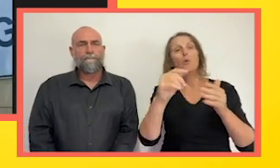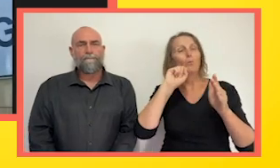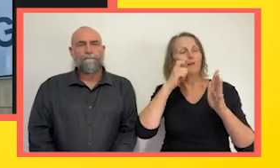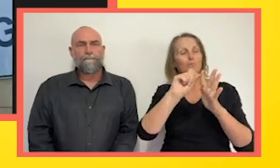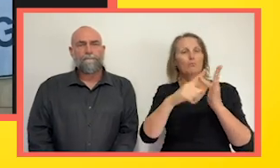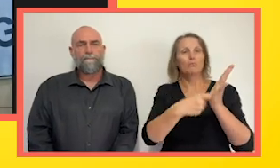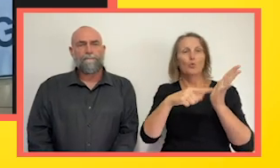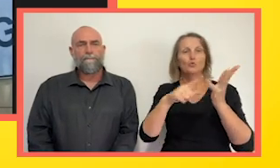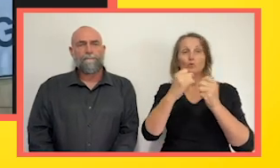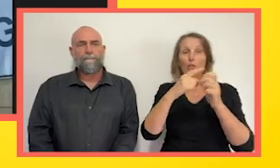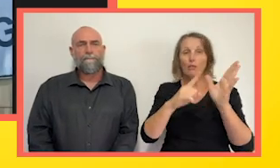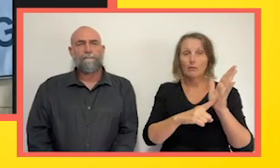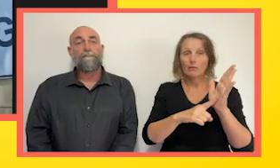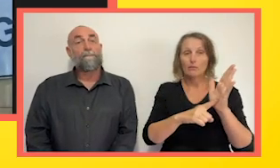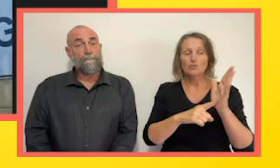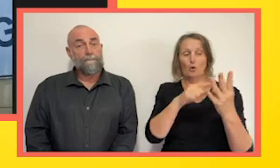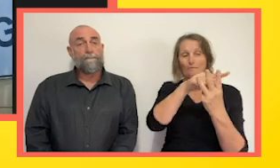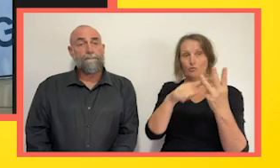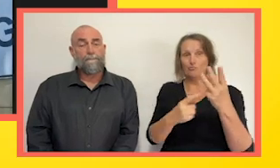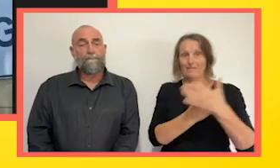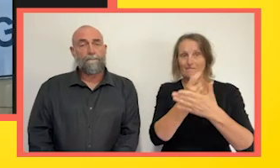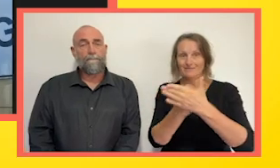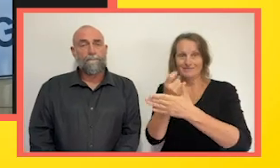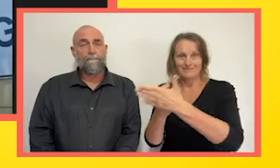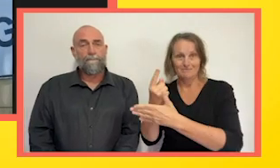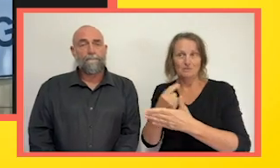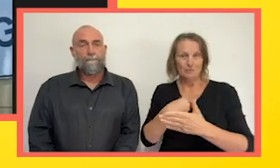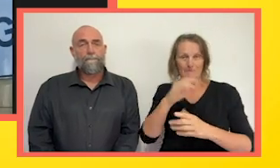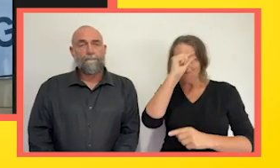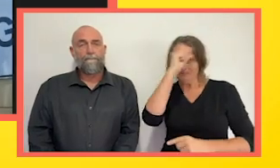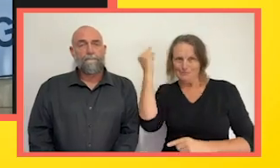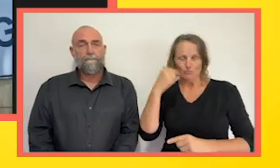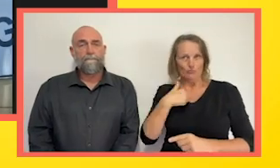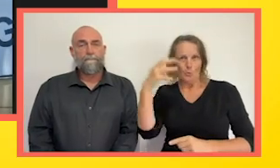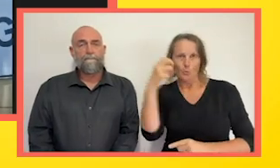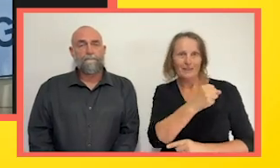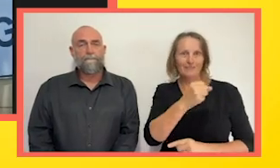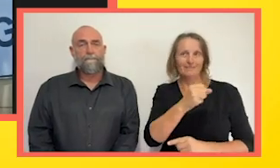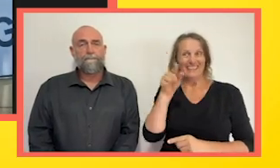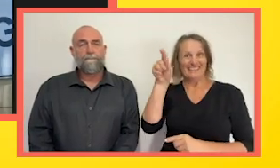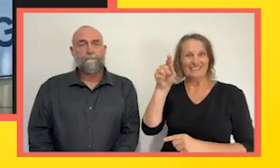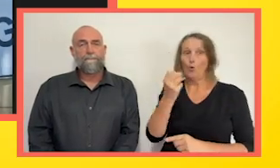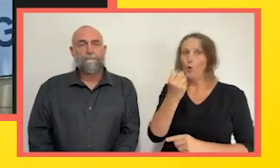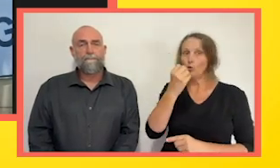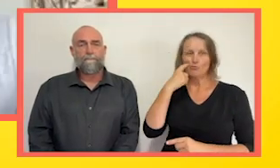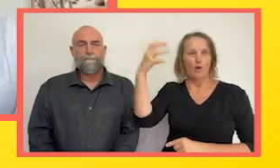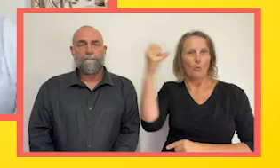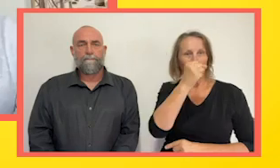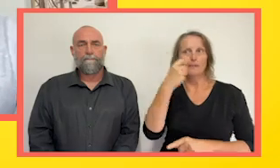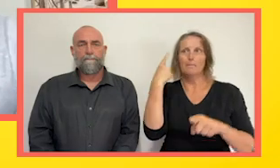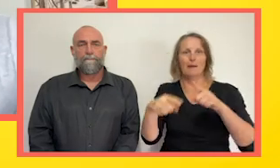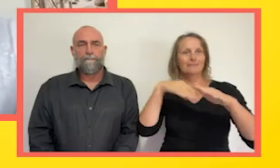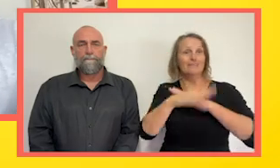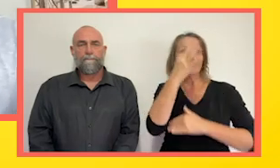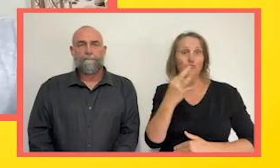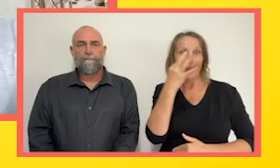Portugal. So, probably 3 events. And, focus will definitely be on that regional championships. Dan, I'm going to swing